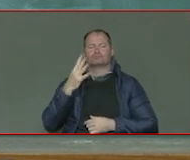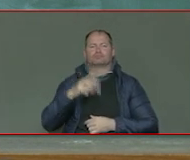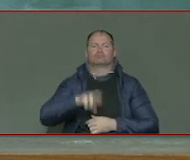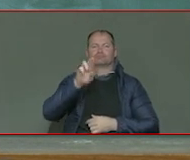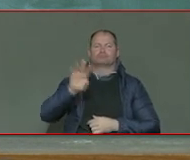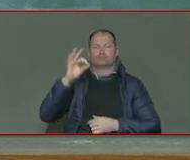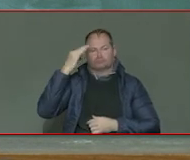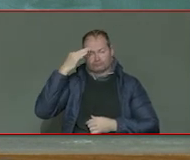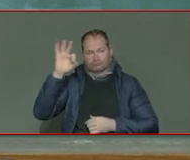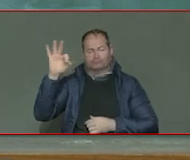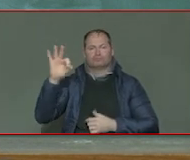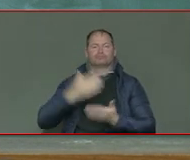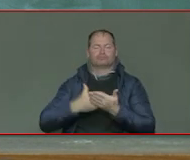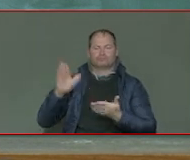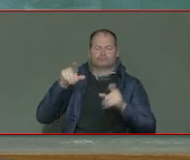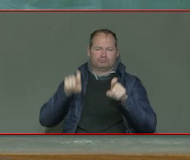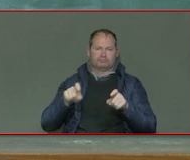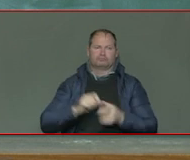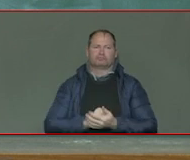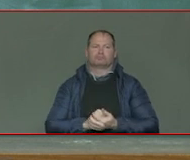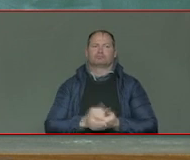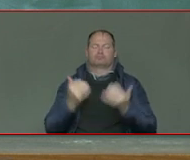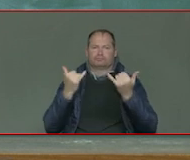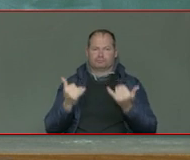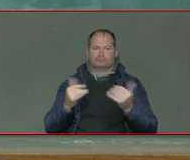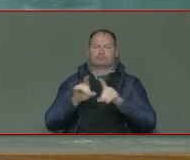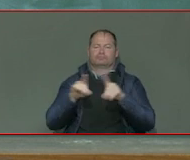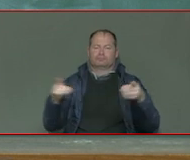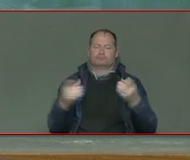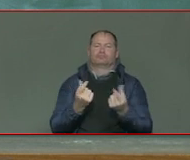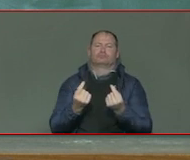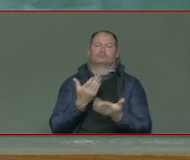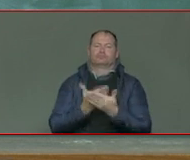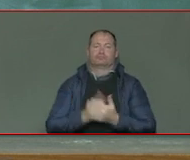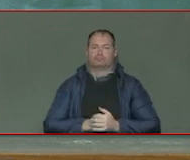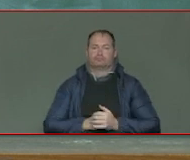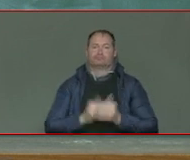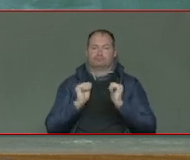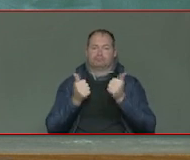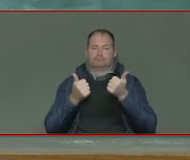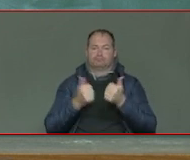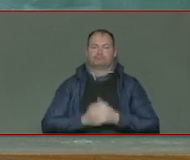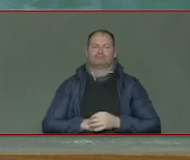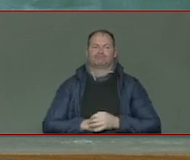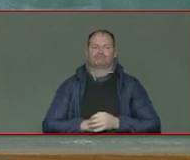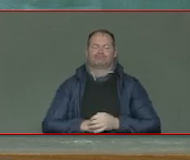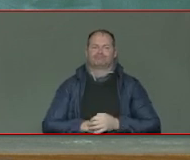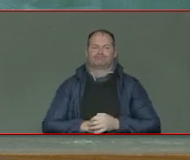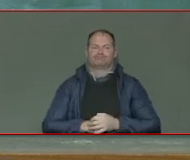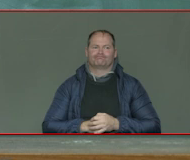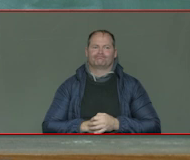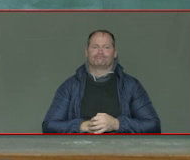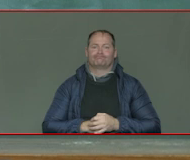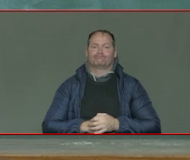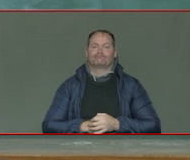got rid of it. Now I can differentiate. Are you happy with that? Right, people,